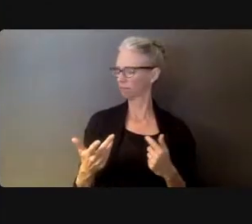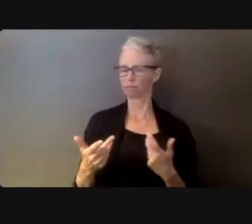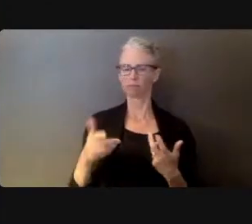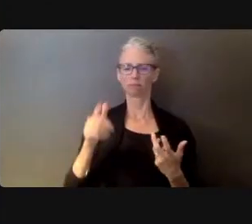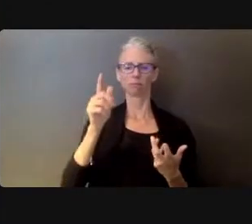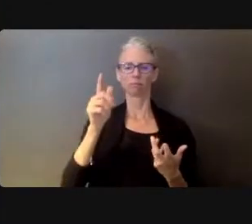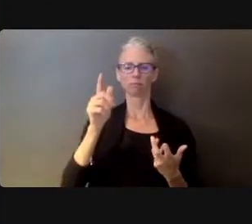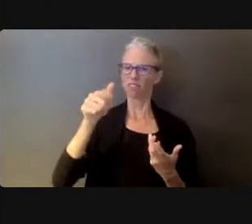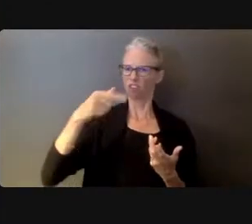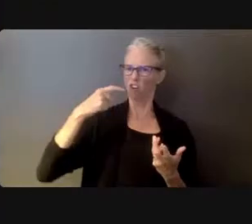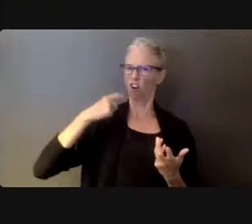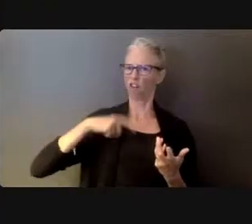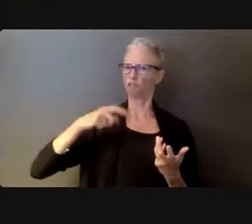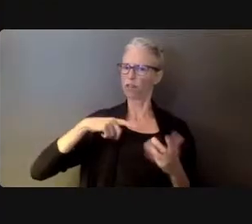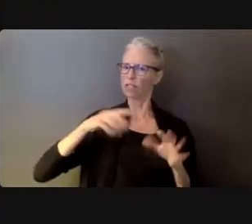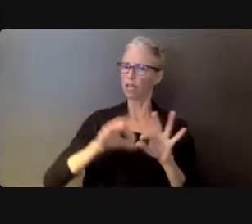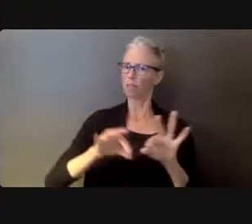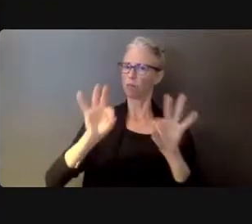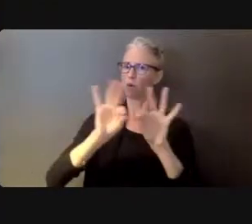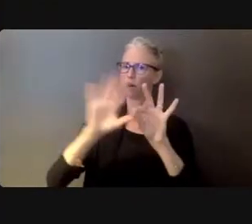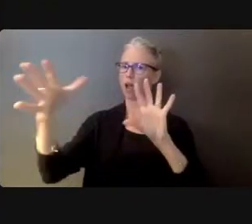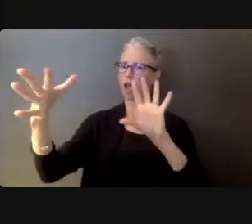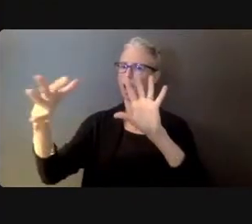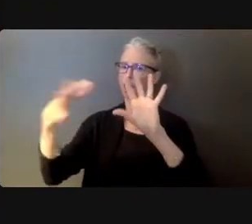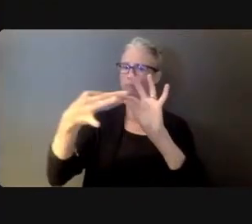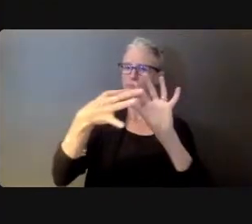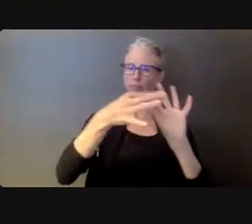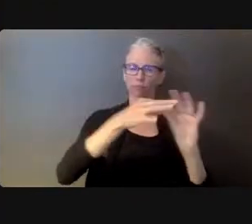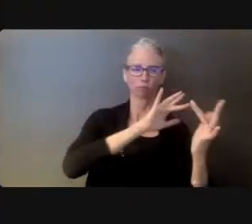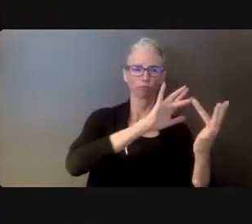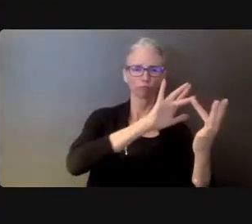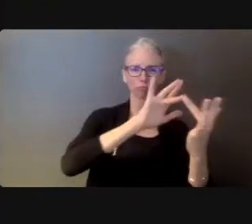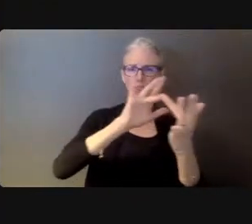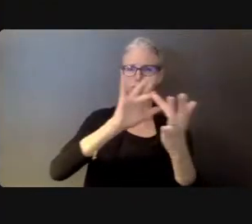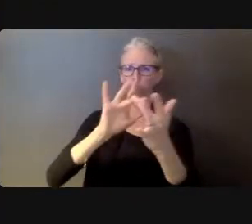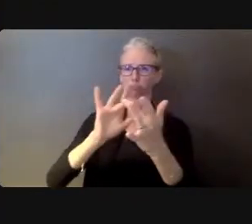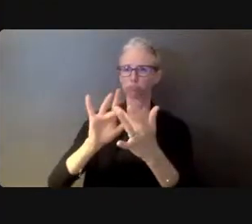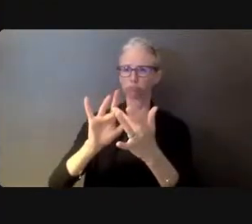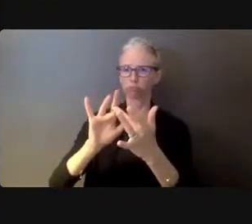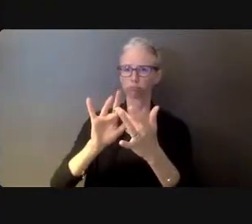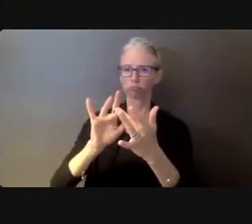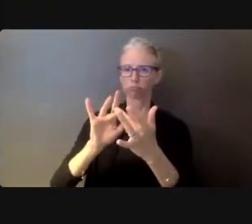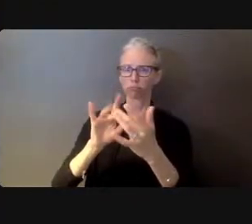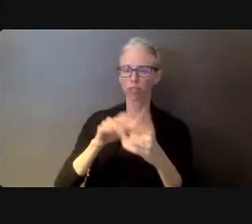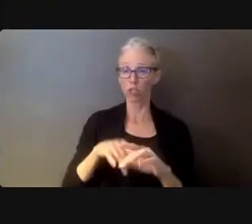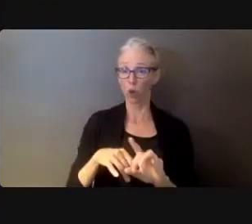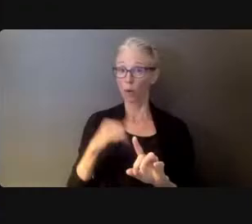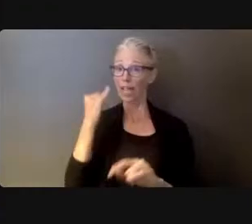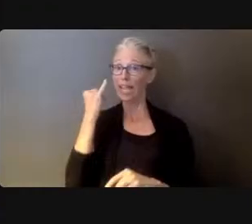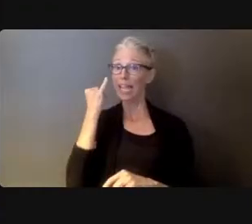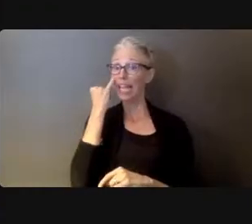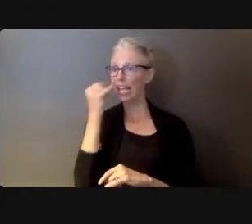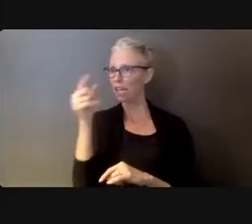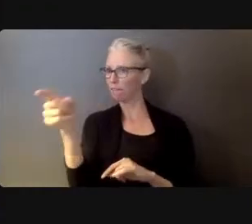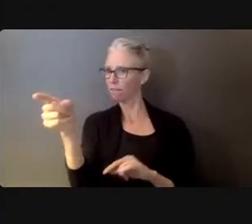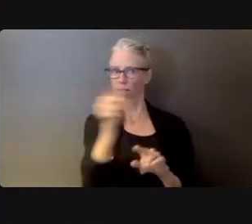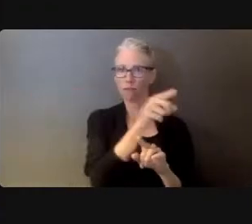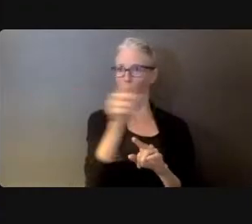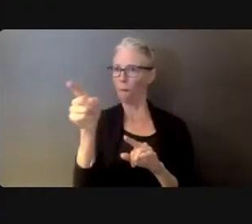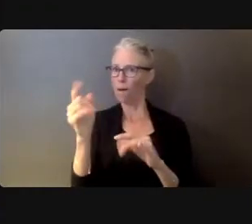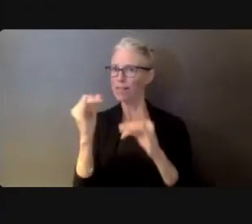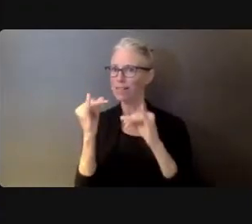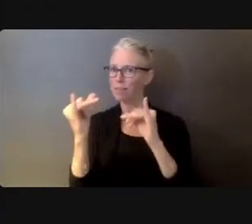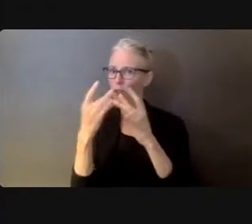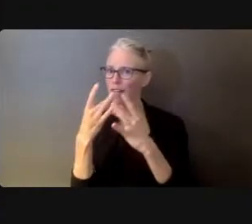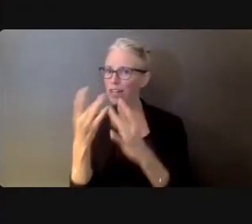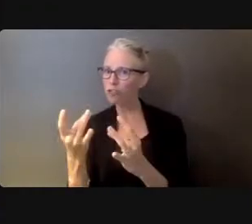connection. We want to find ways to help you connect with other people that have similar interests so that you can build your